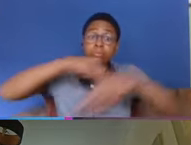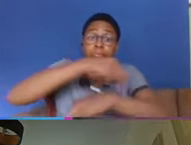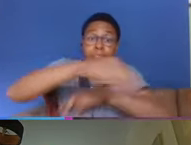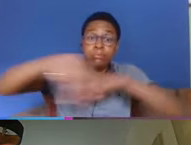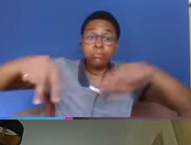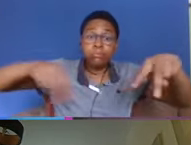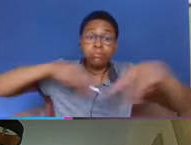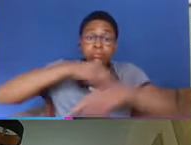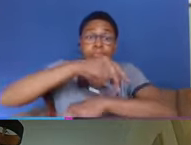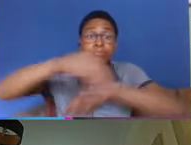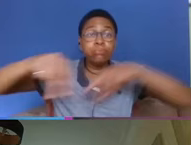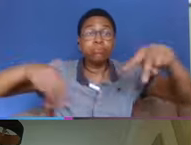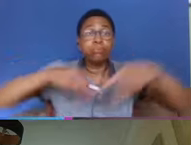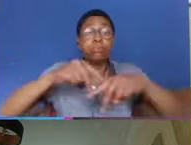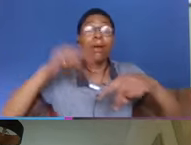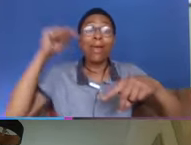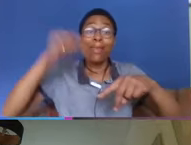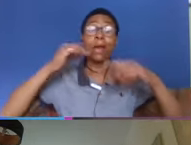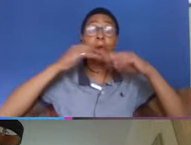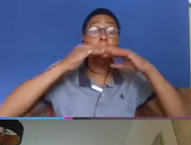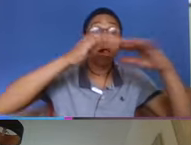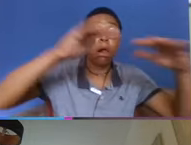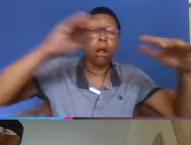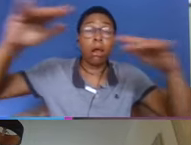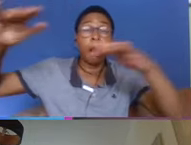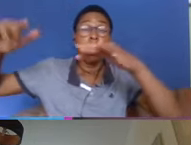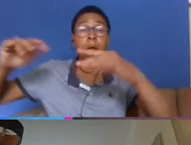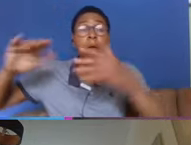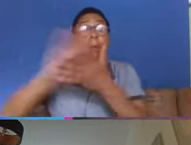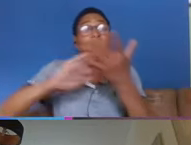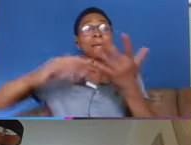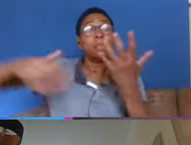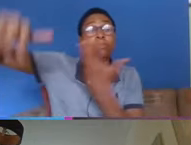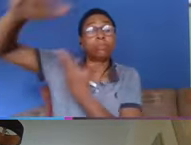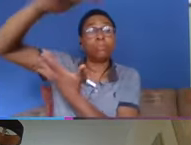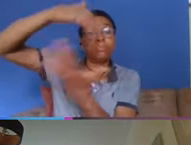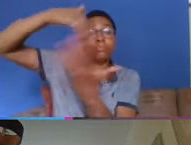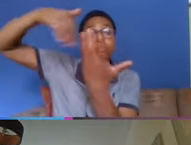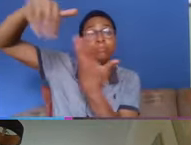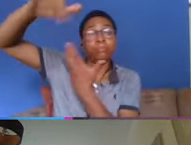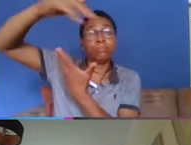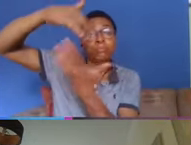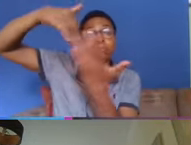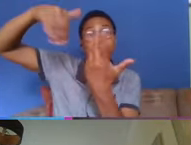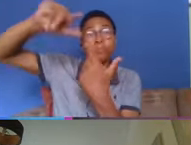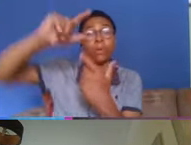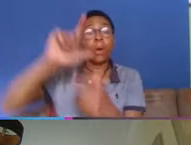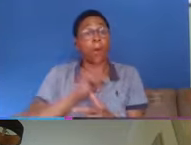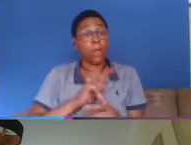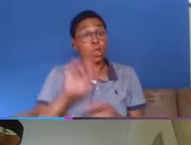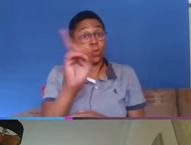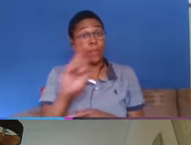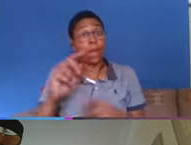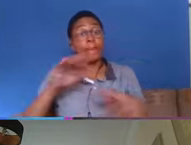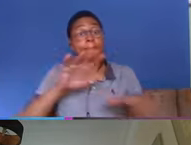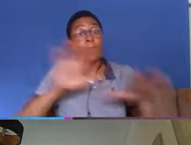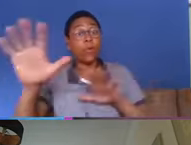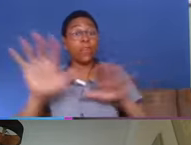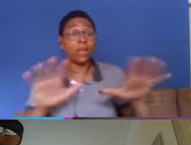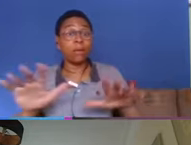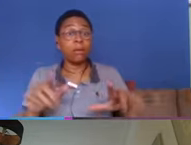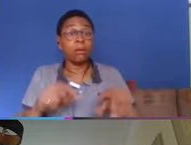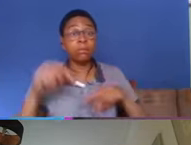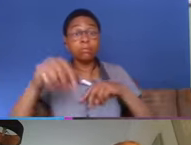droplet, how the droplet falls to the ground, is actually going to be affected by everyone's movement and the